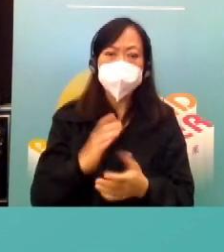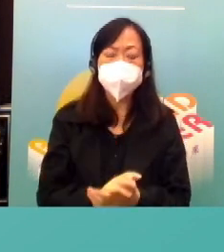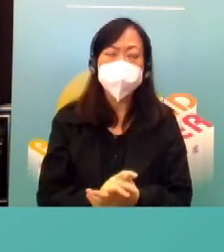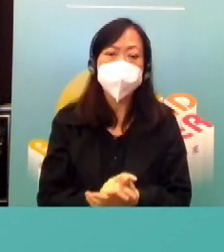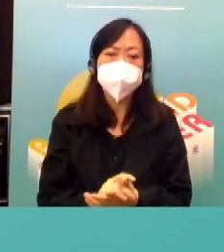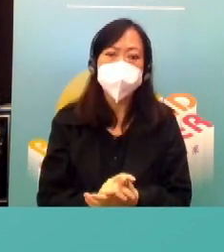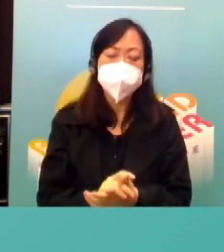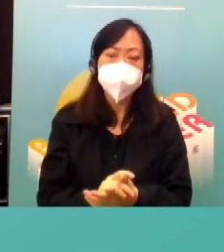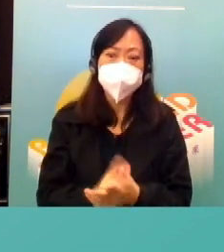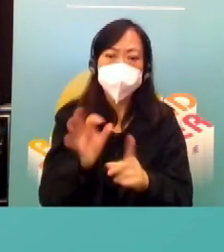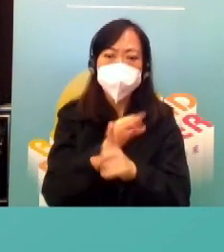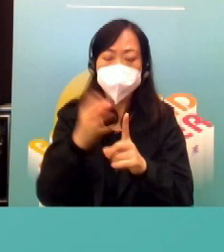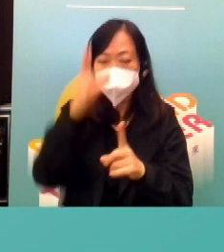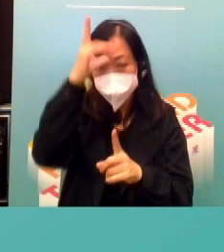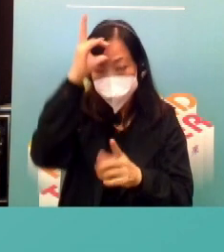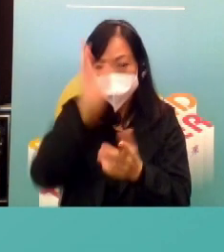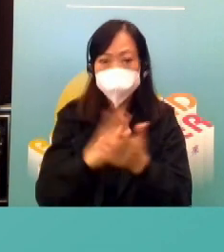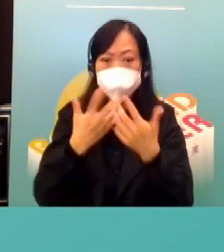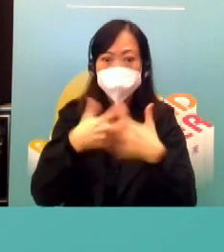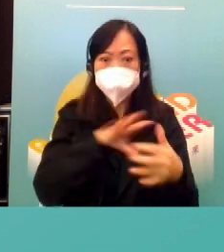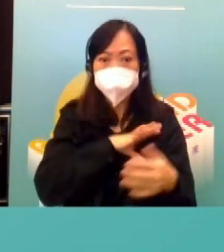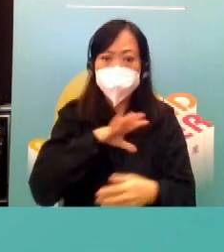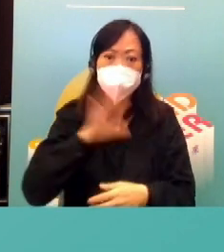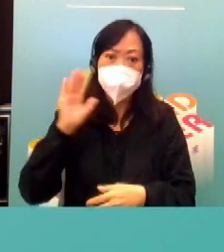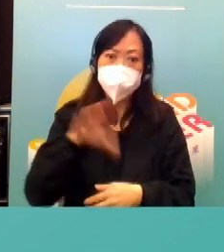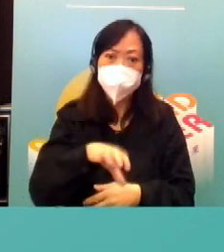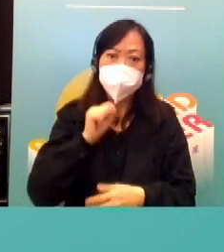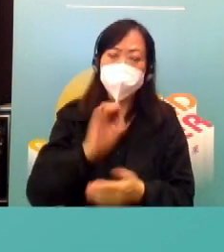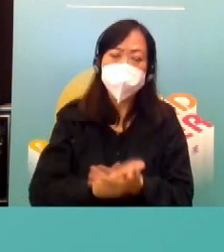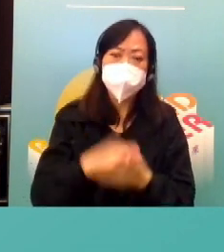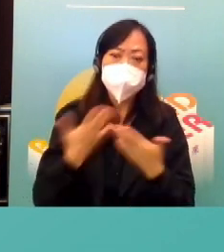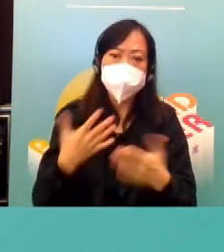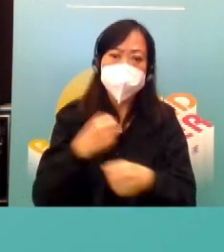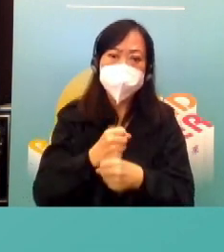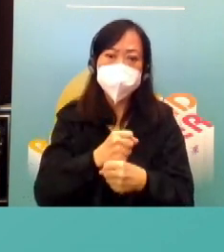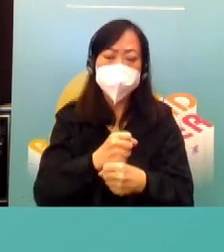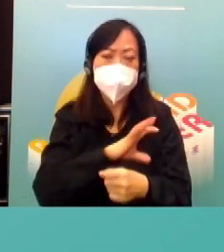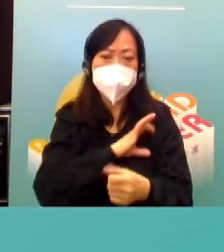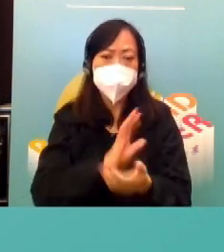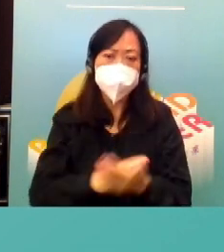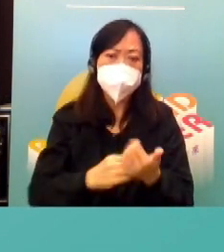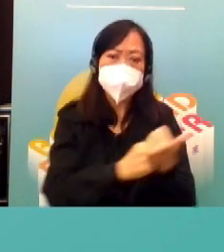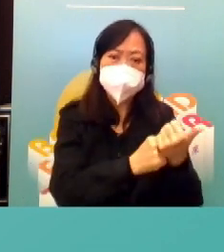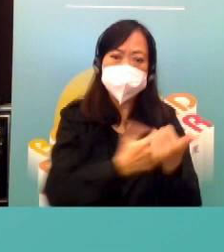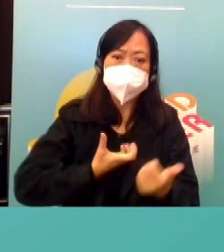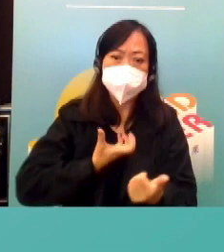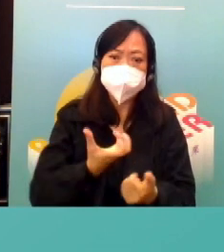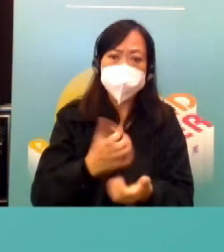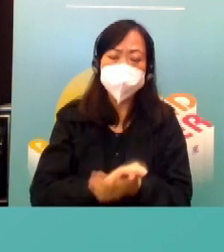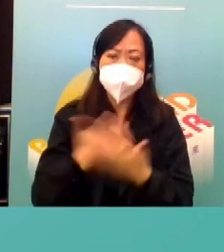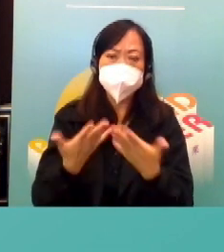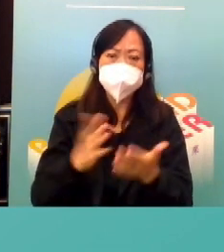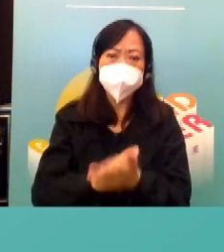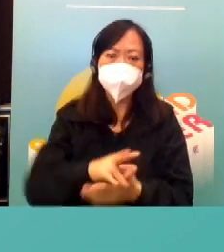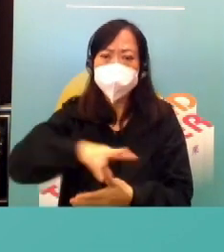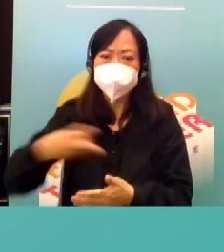Club. We convince them of turning a capital investment into a recurrent investment. And it